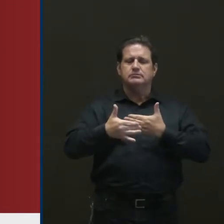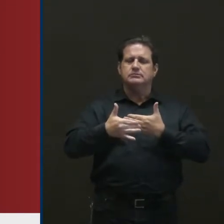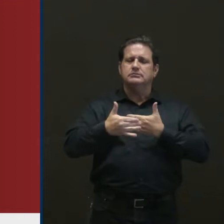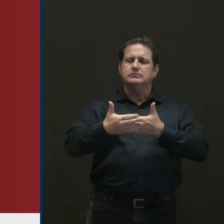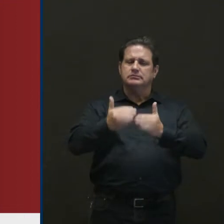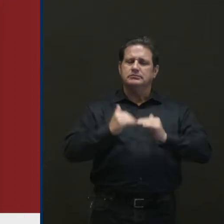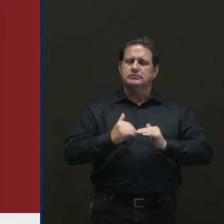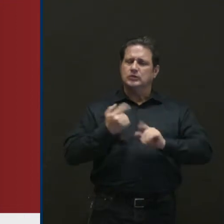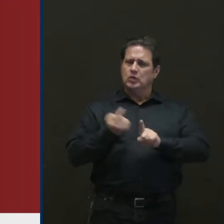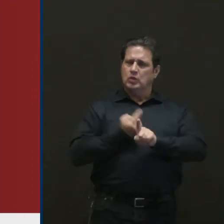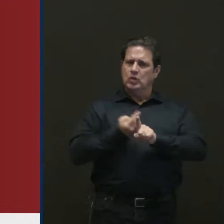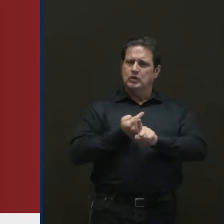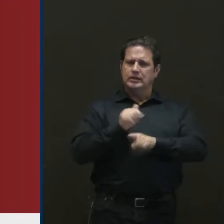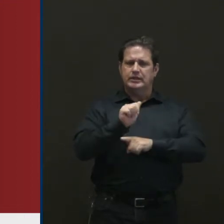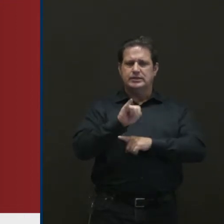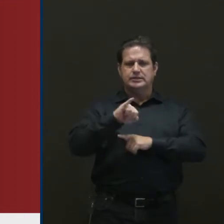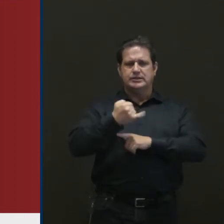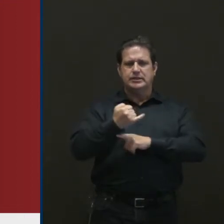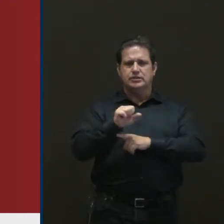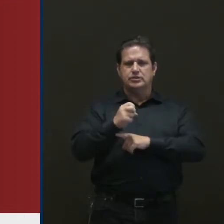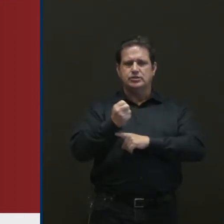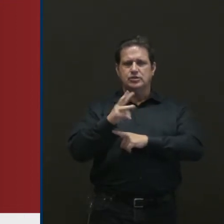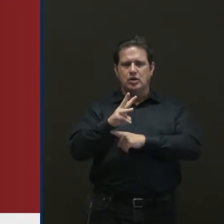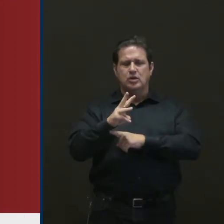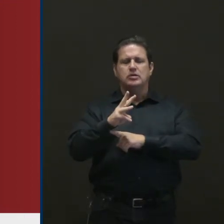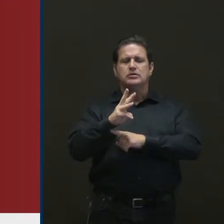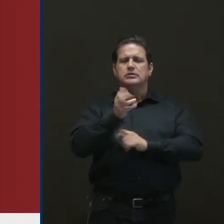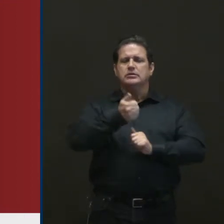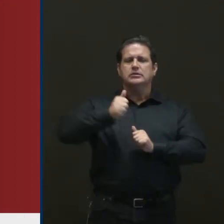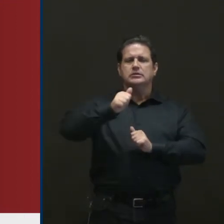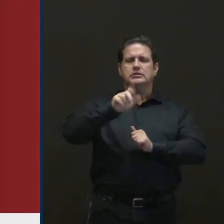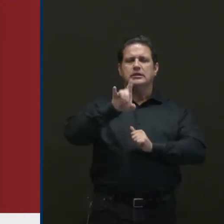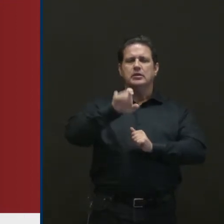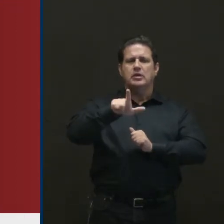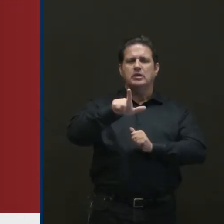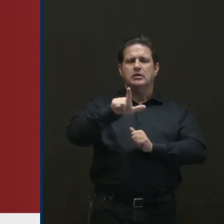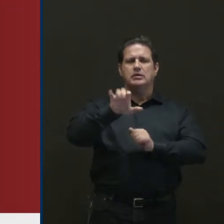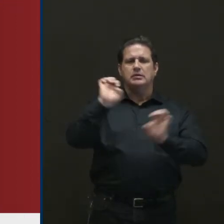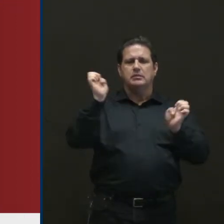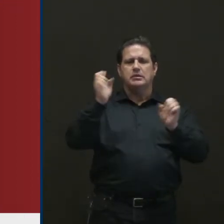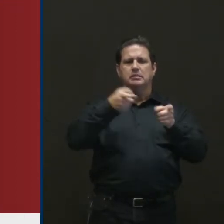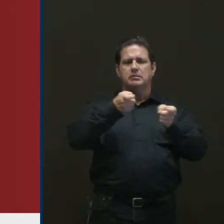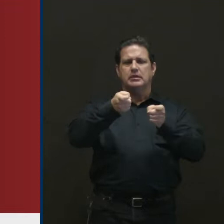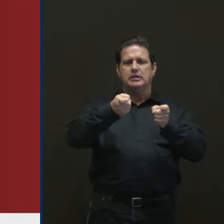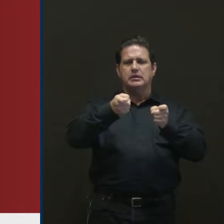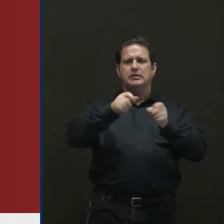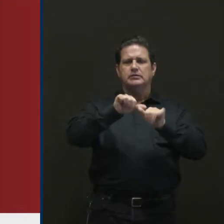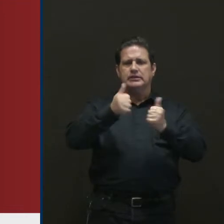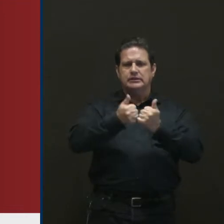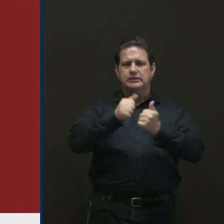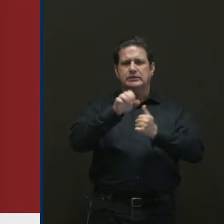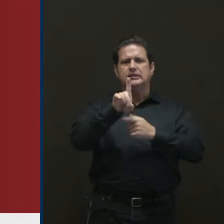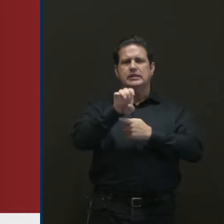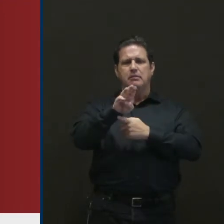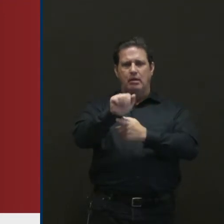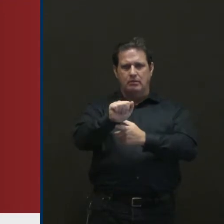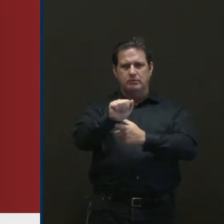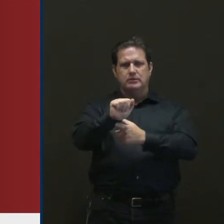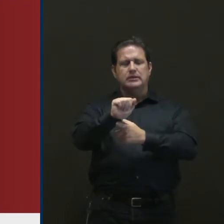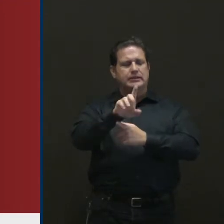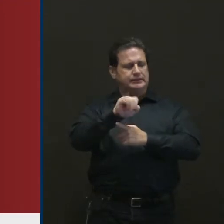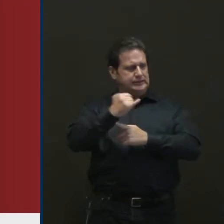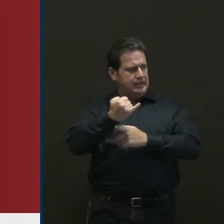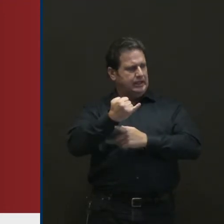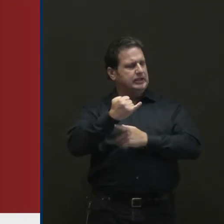one of the regulars, A.J. Schall, who's the director of the Delaware Emergency Management Agency. A.J. has been the point person for our